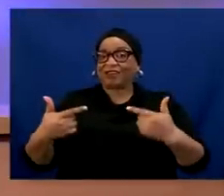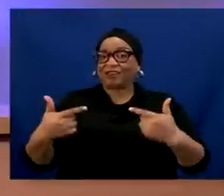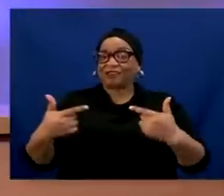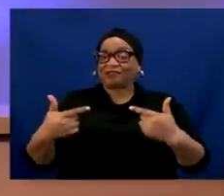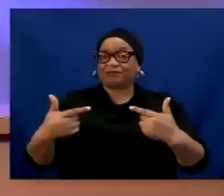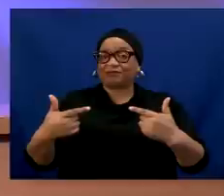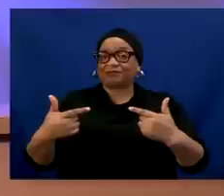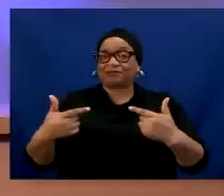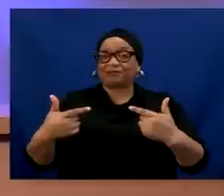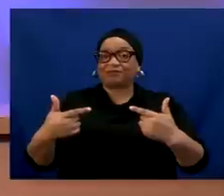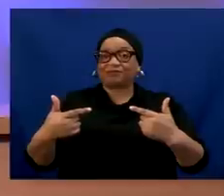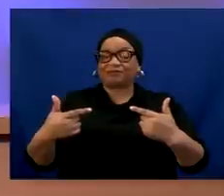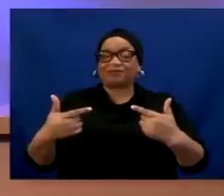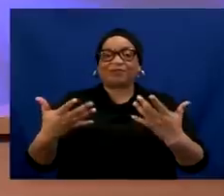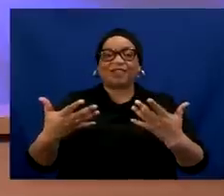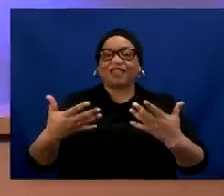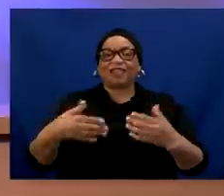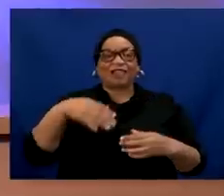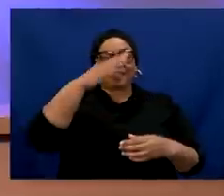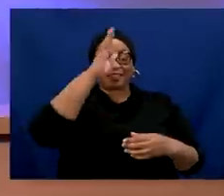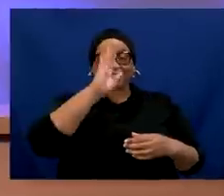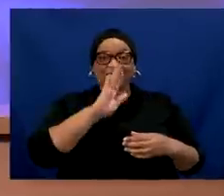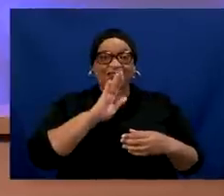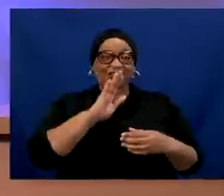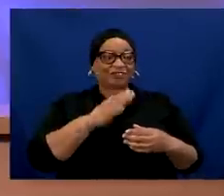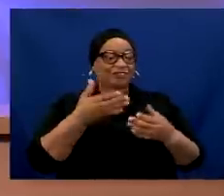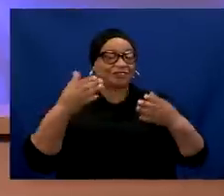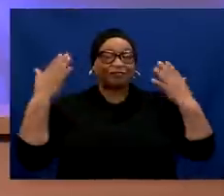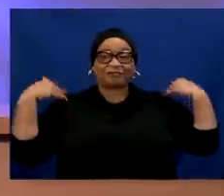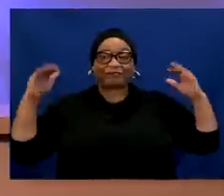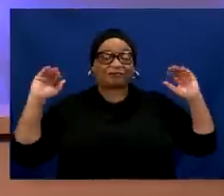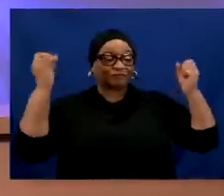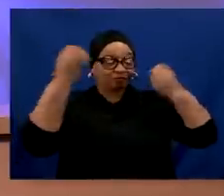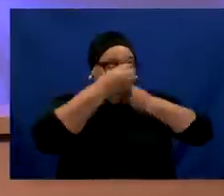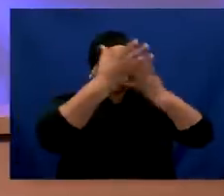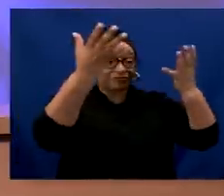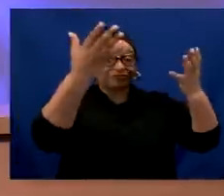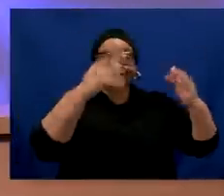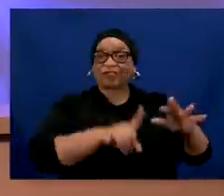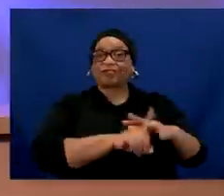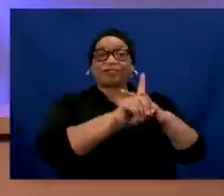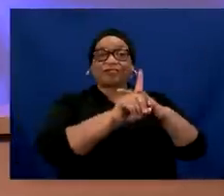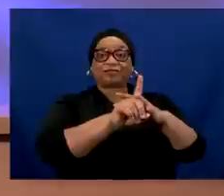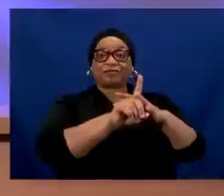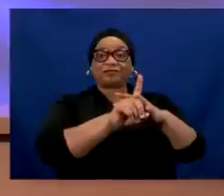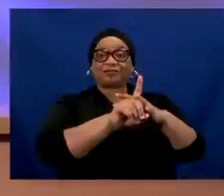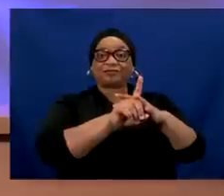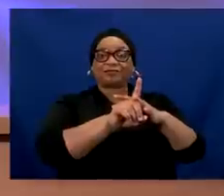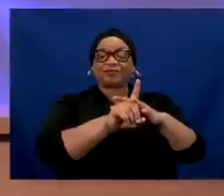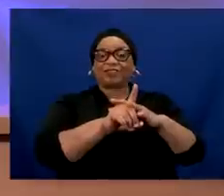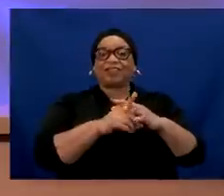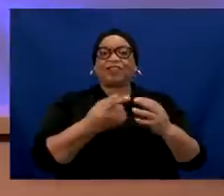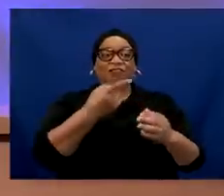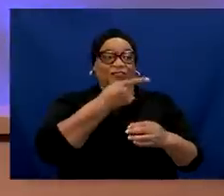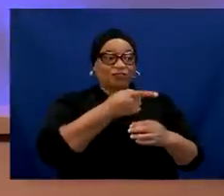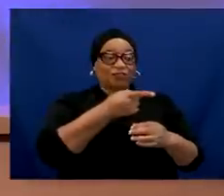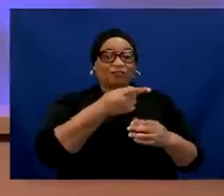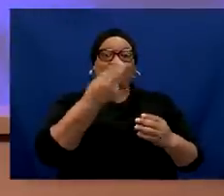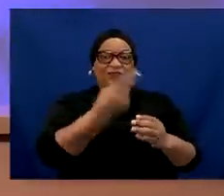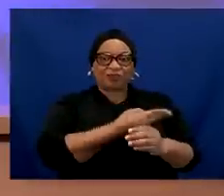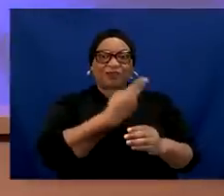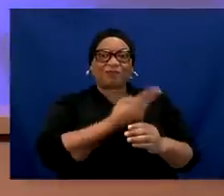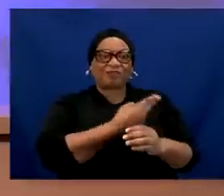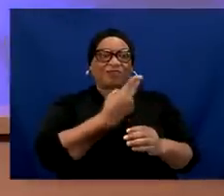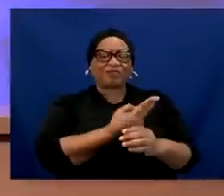just springs this on her. God just shows up and says, you're about to be used for